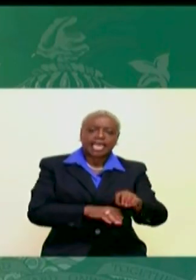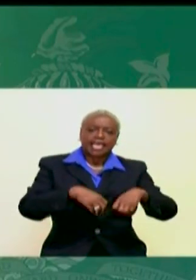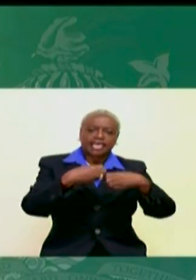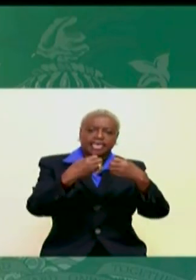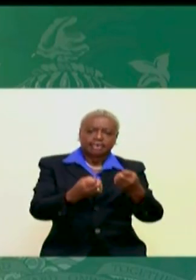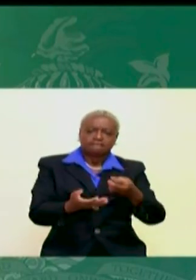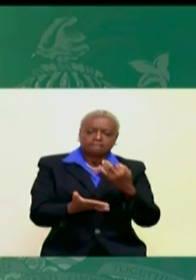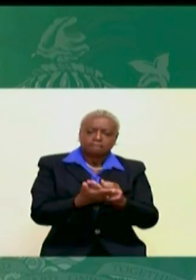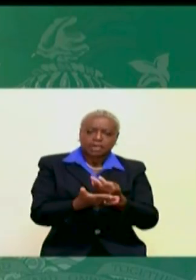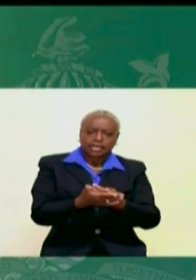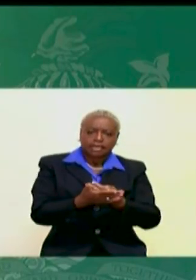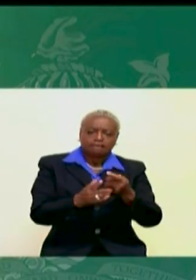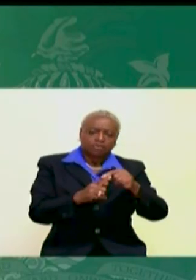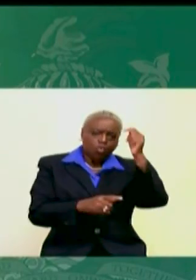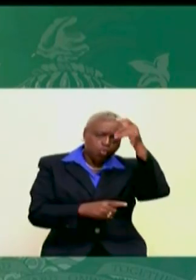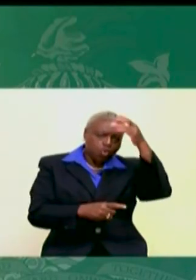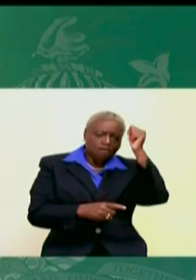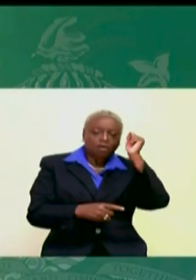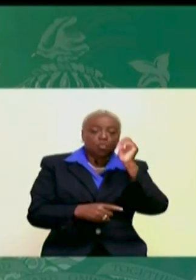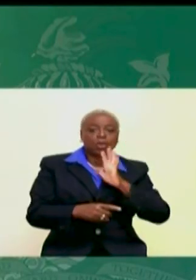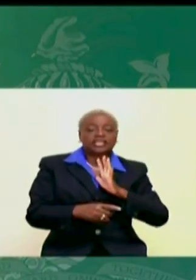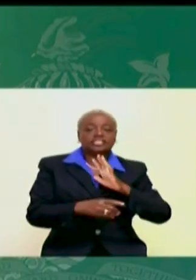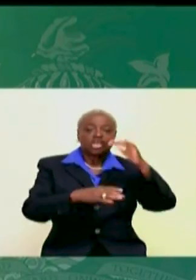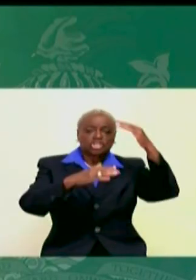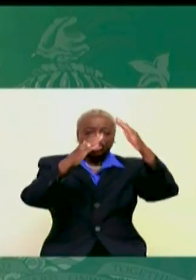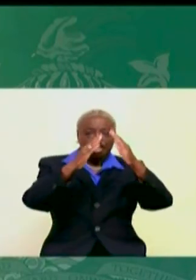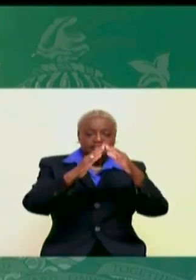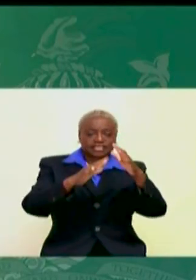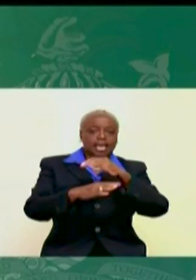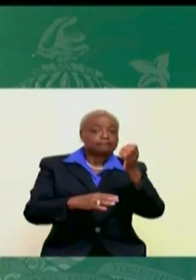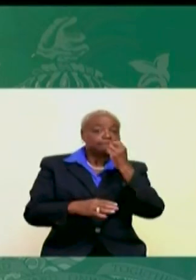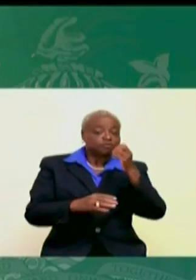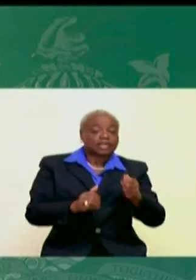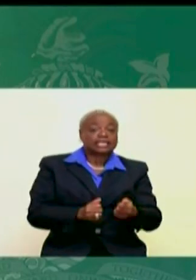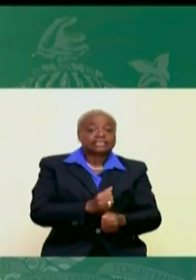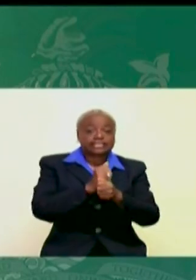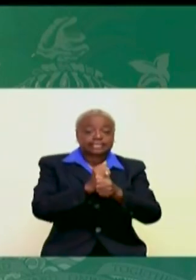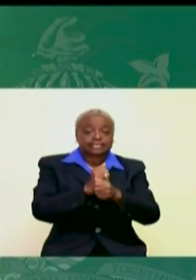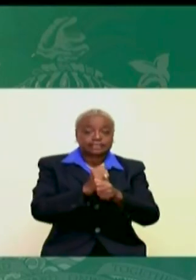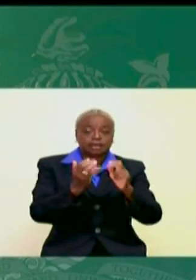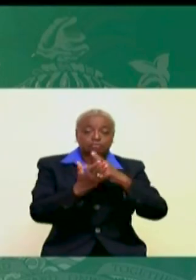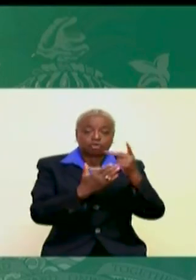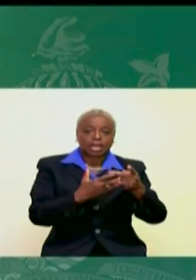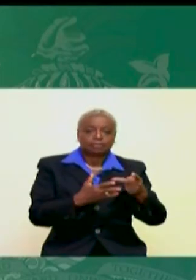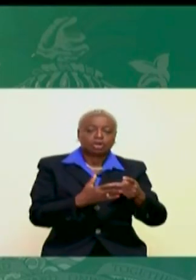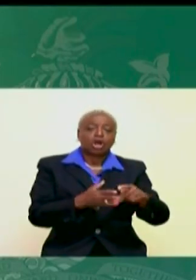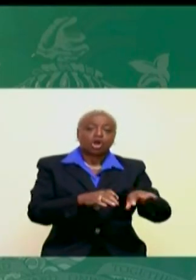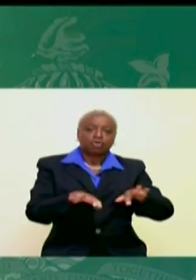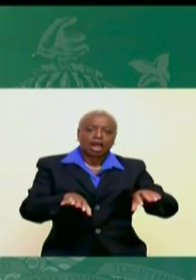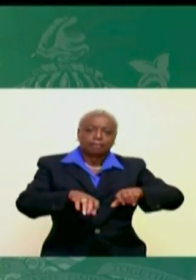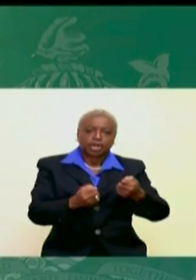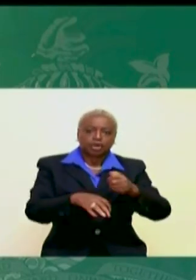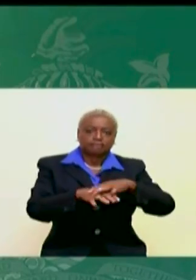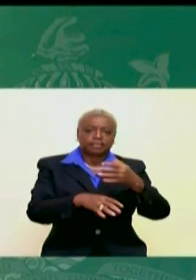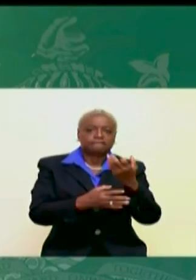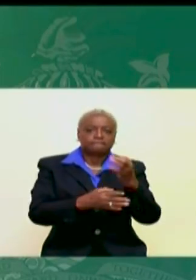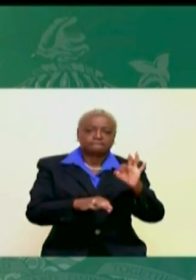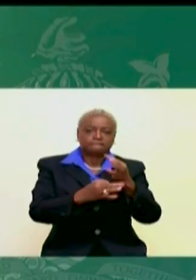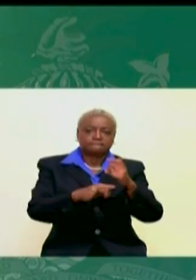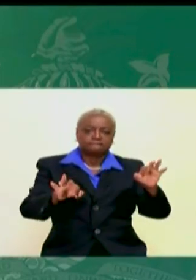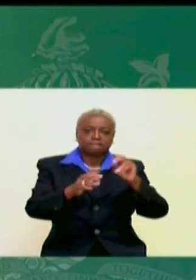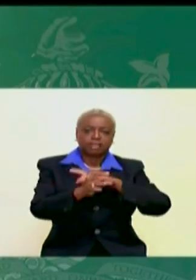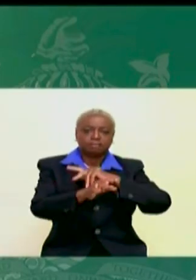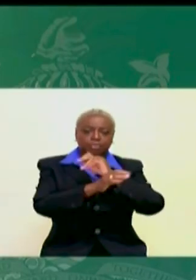of funds for a women's shelter and food assistance program, groundbreaking of the Freeport Health